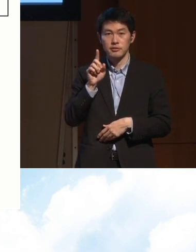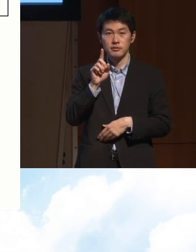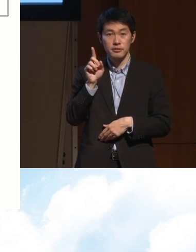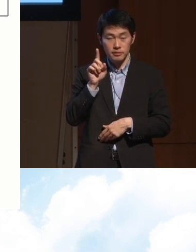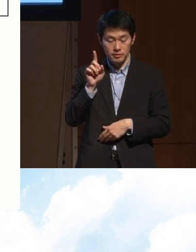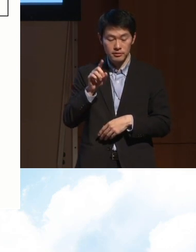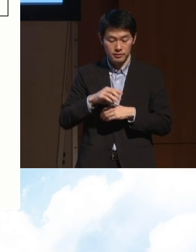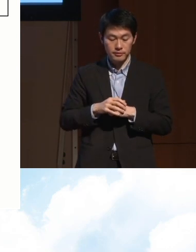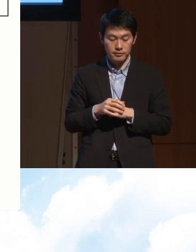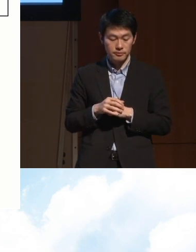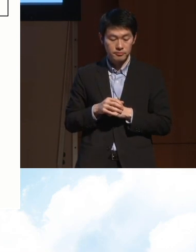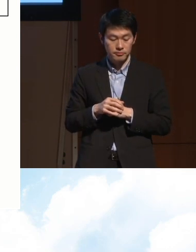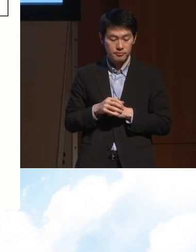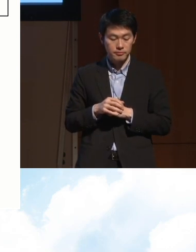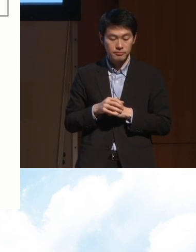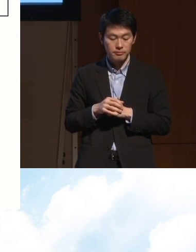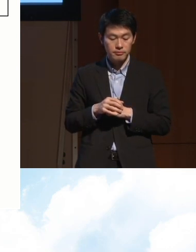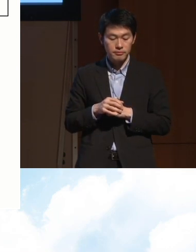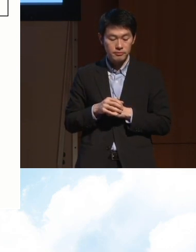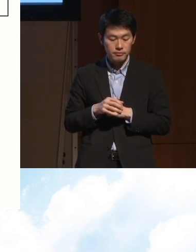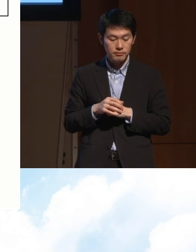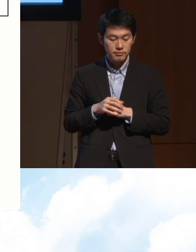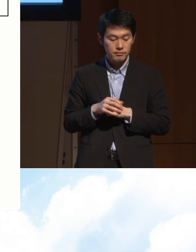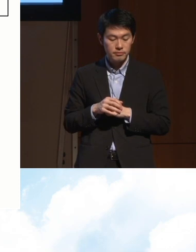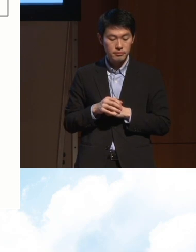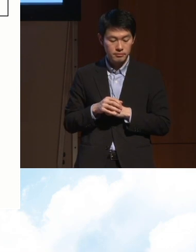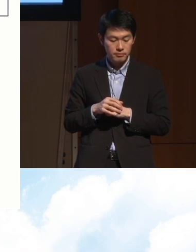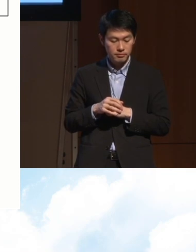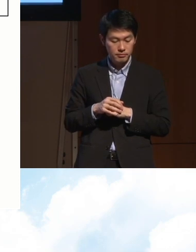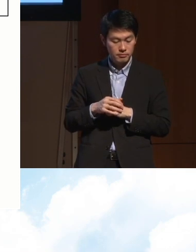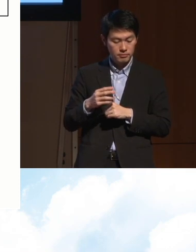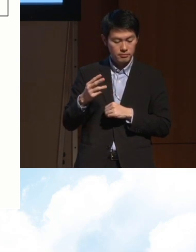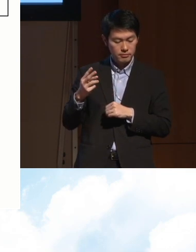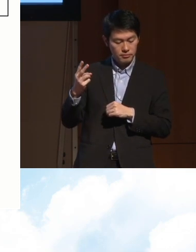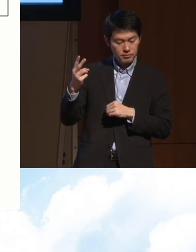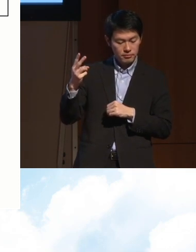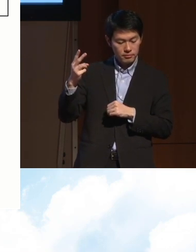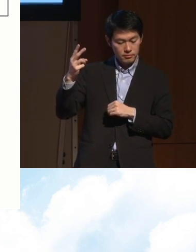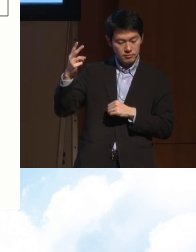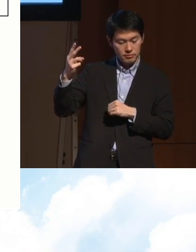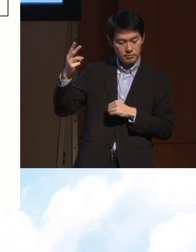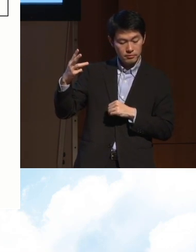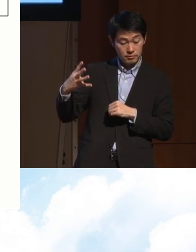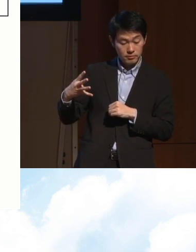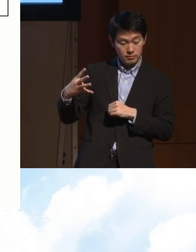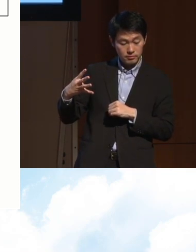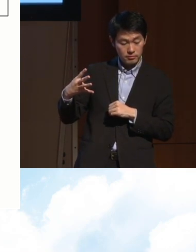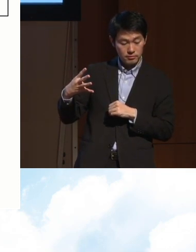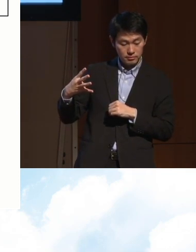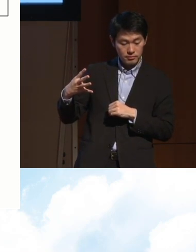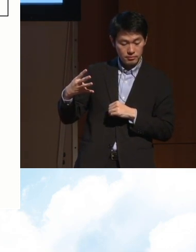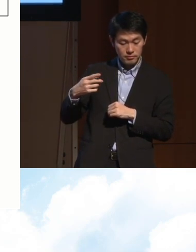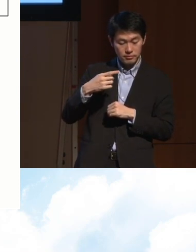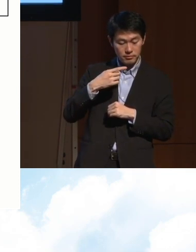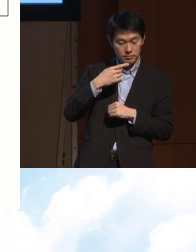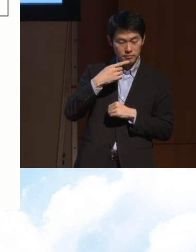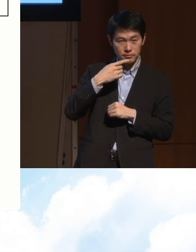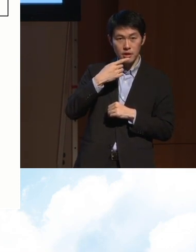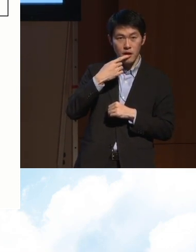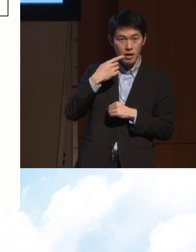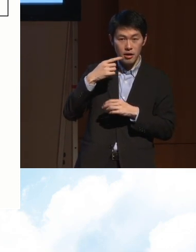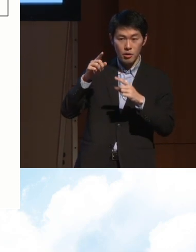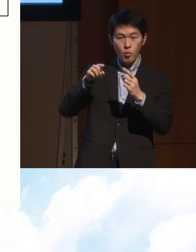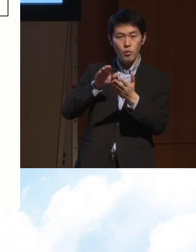the number 2, number 3, number 4 for public health, and number